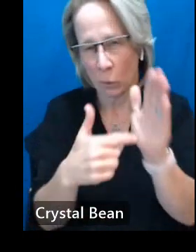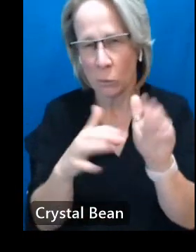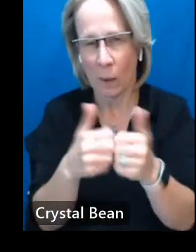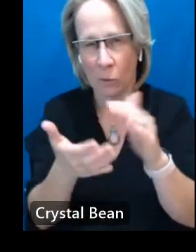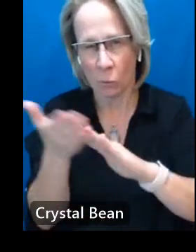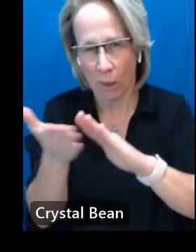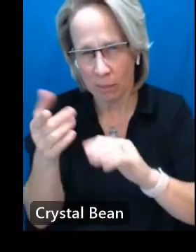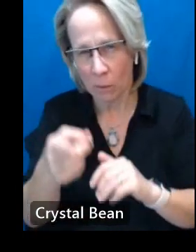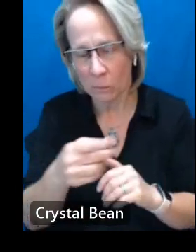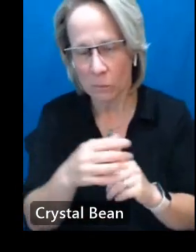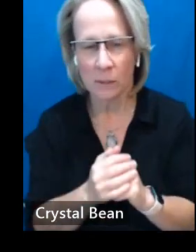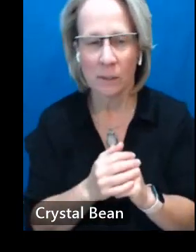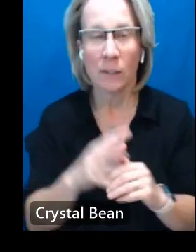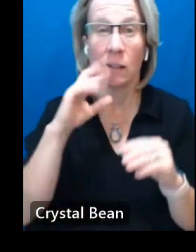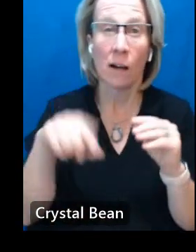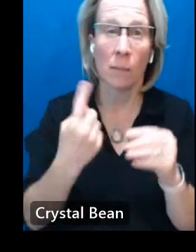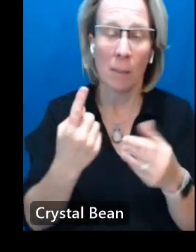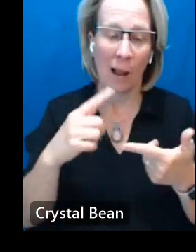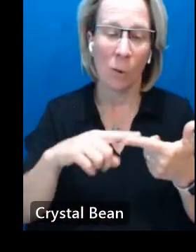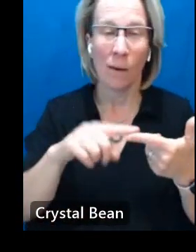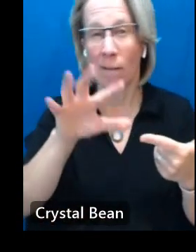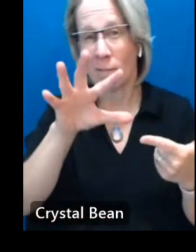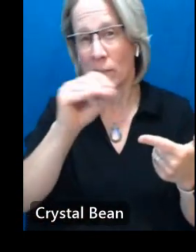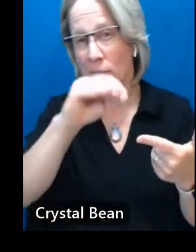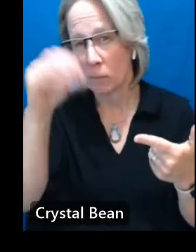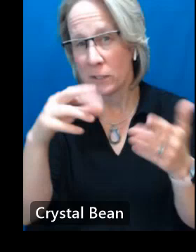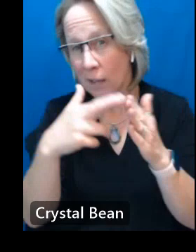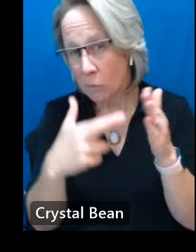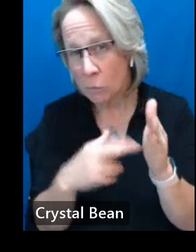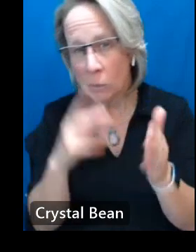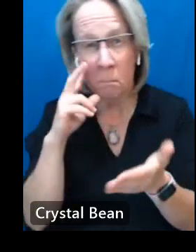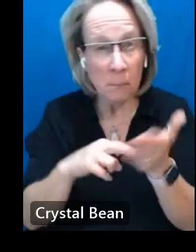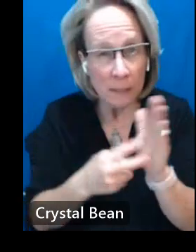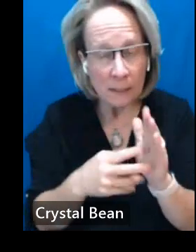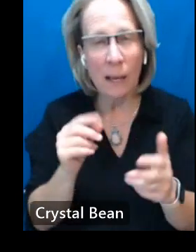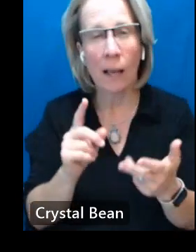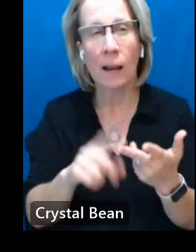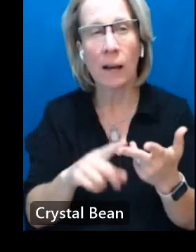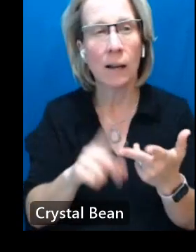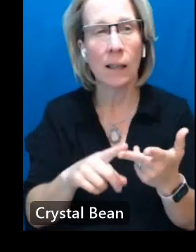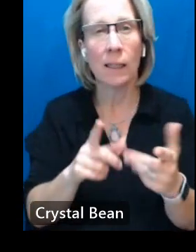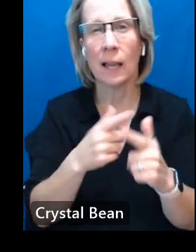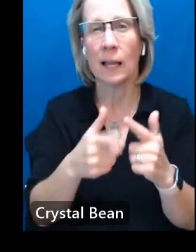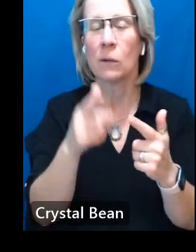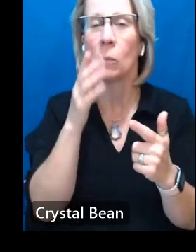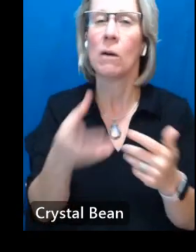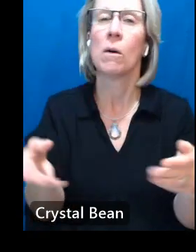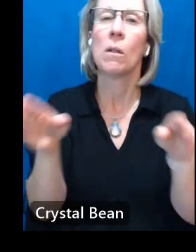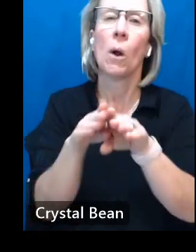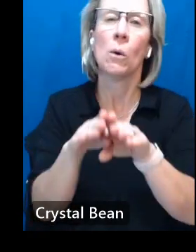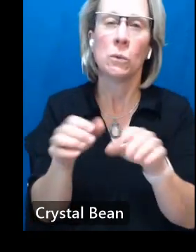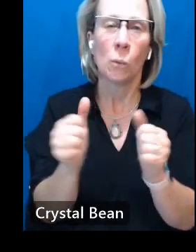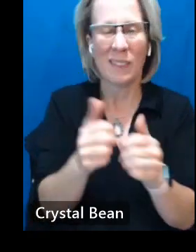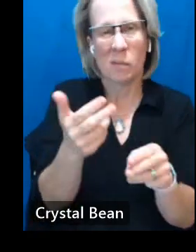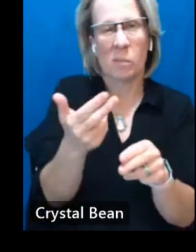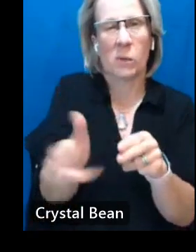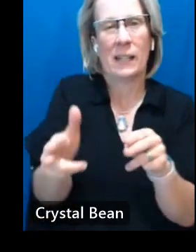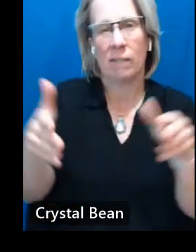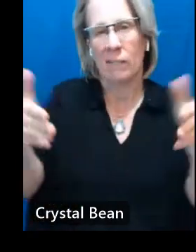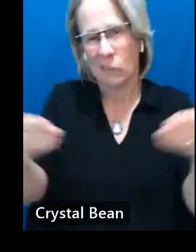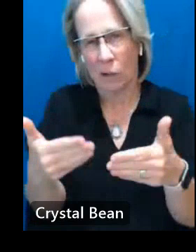about the 50% rule, what that means, and then we'll conclude with, like I said, a brief introduction to